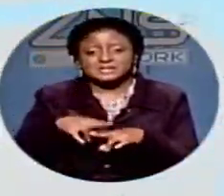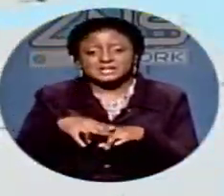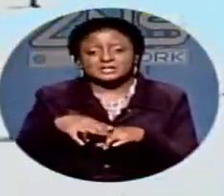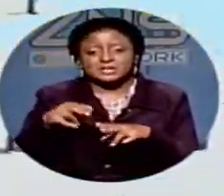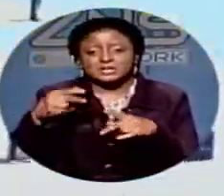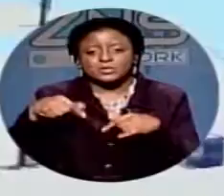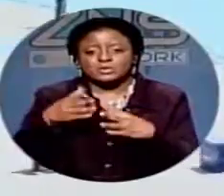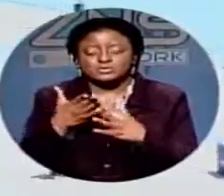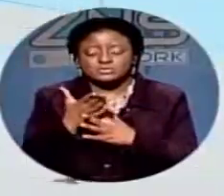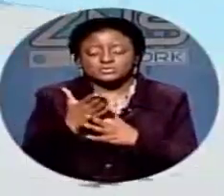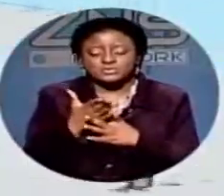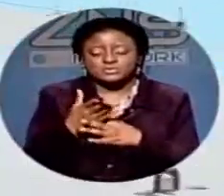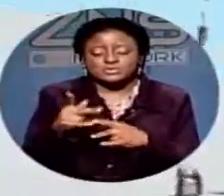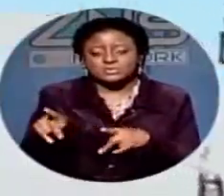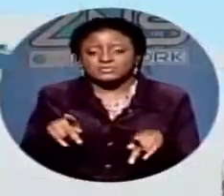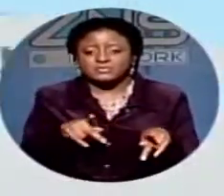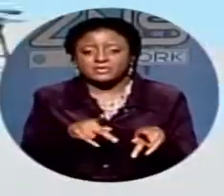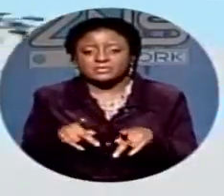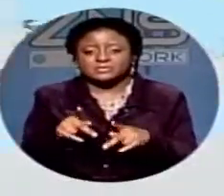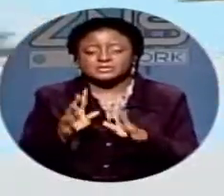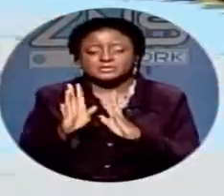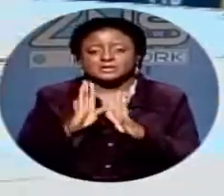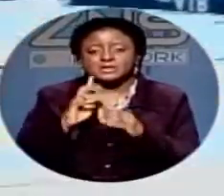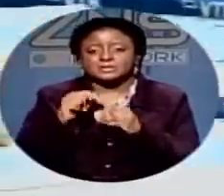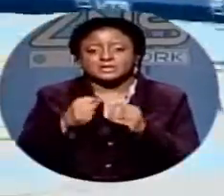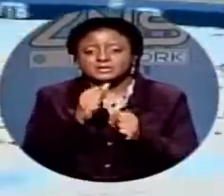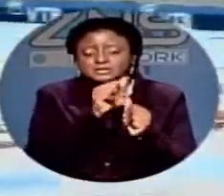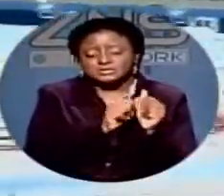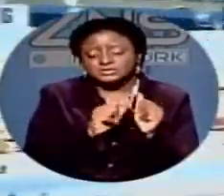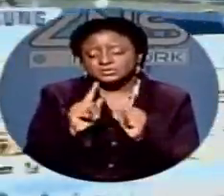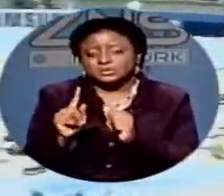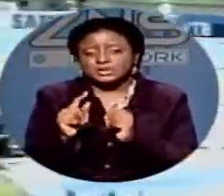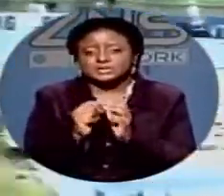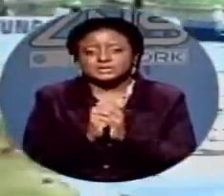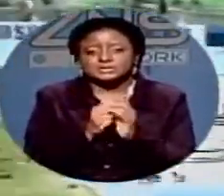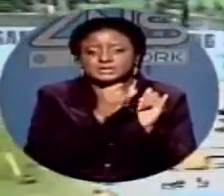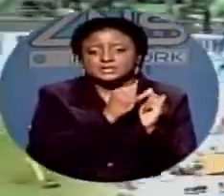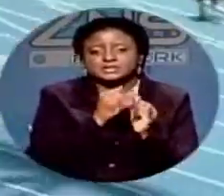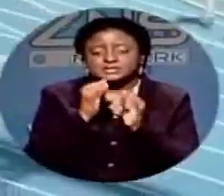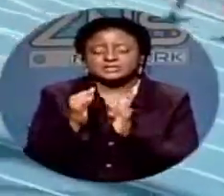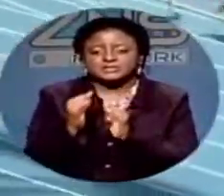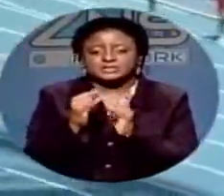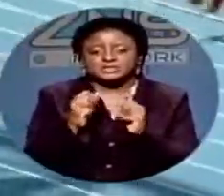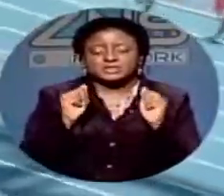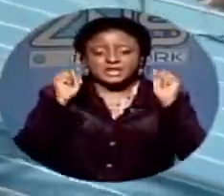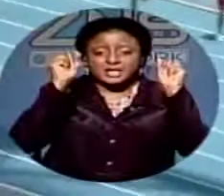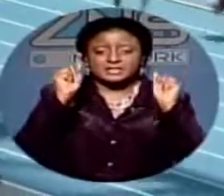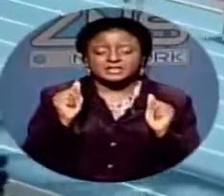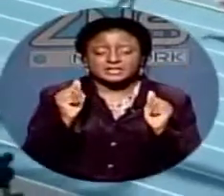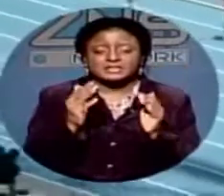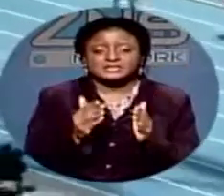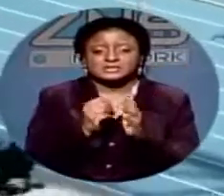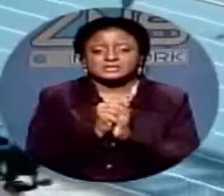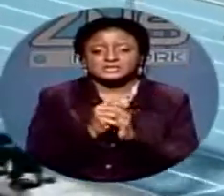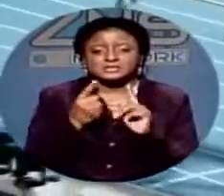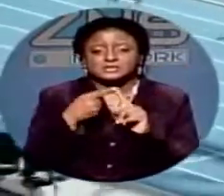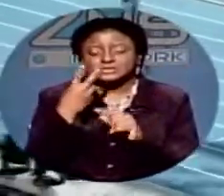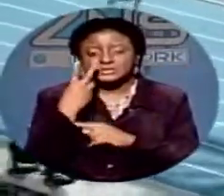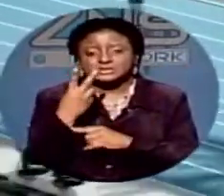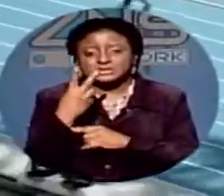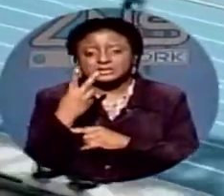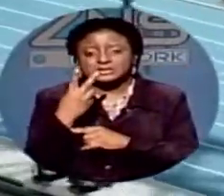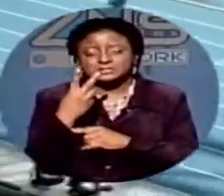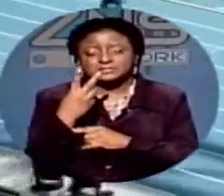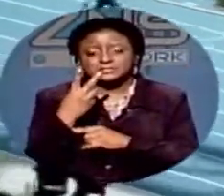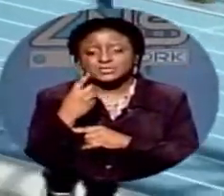their performance. We discussed each one item by item, individual athlete by individual athletes, to see exactly,